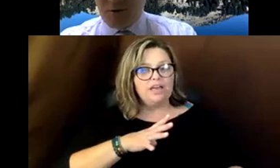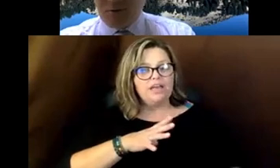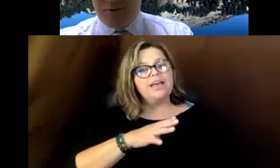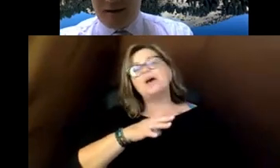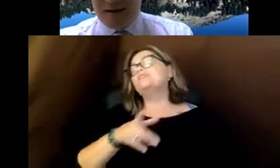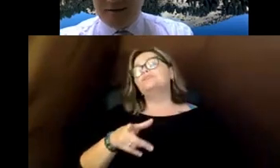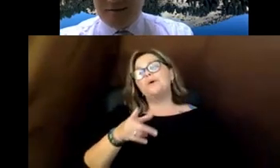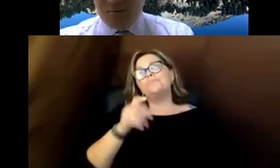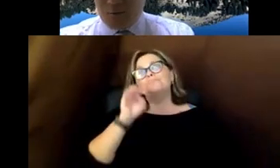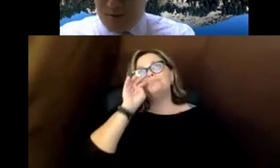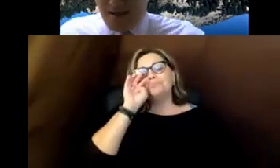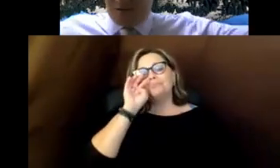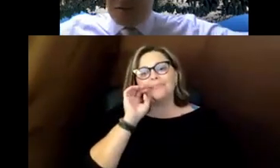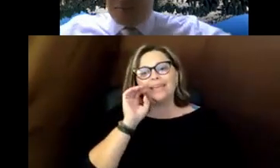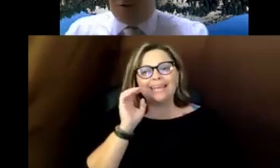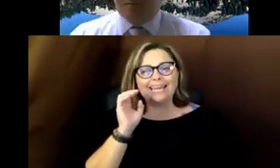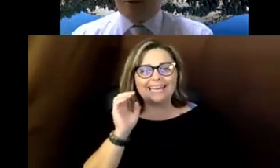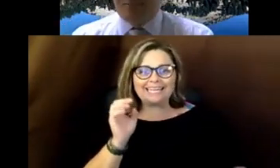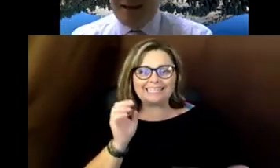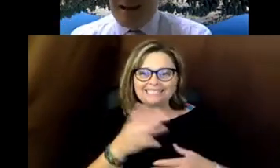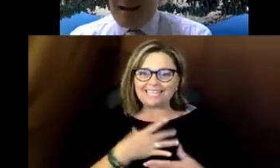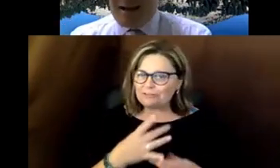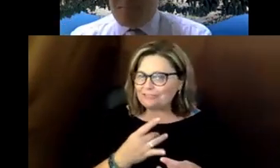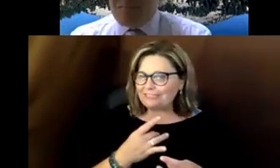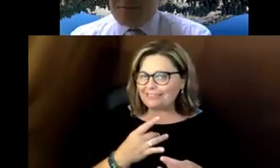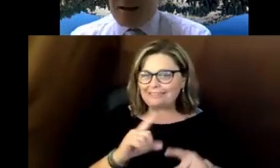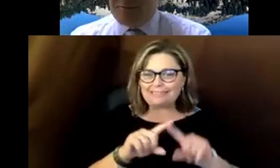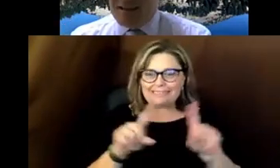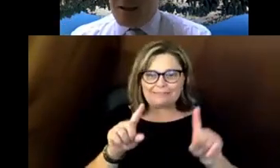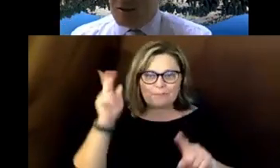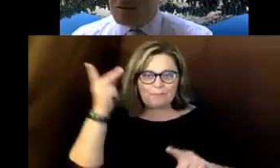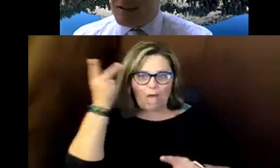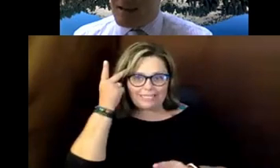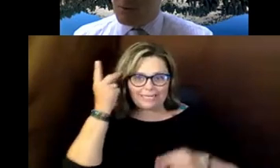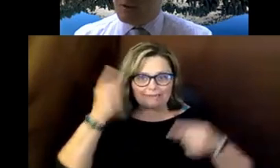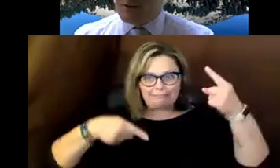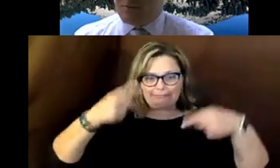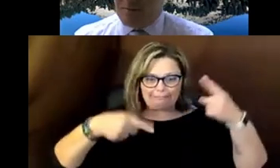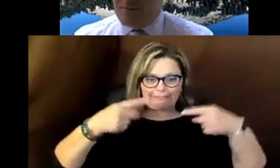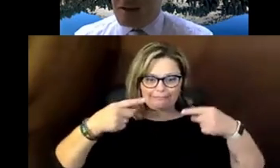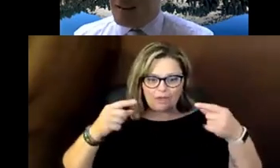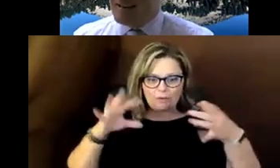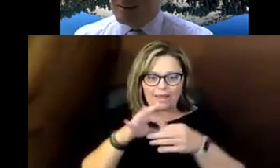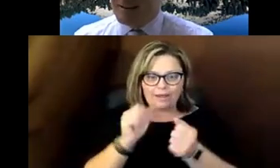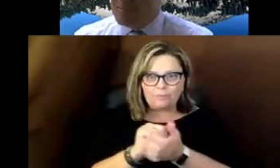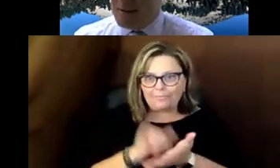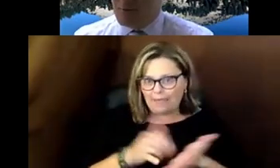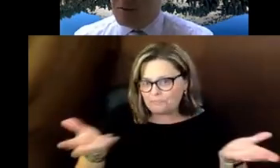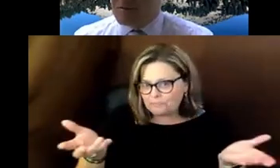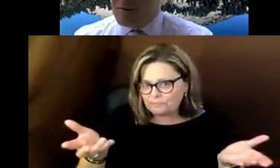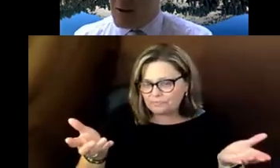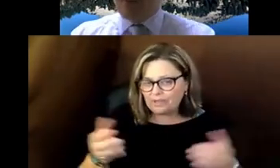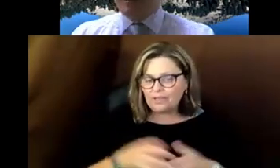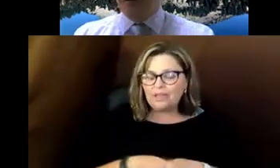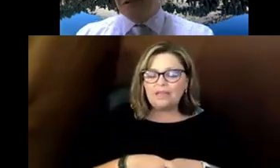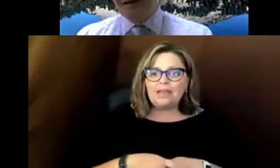from both ends of the political spectrum. I've gotten emails that echo each other from fascinatingly people who would